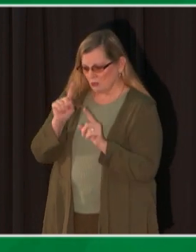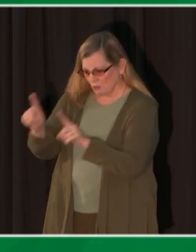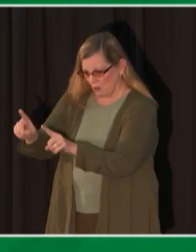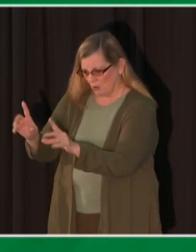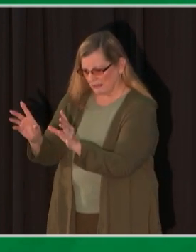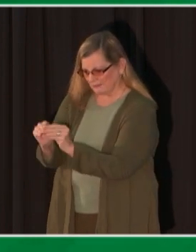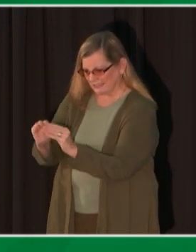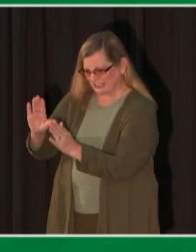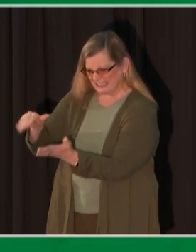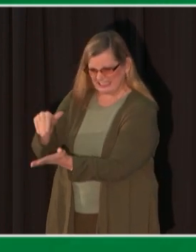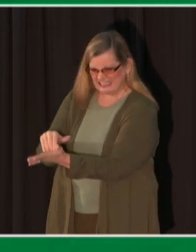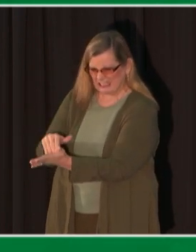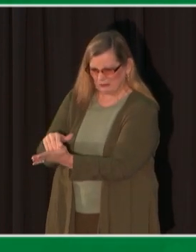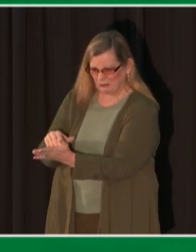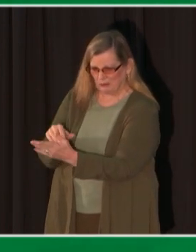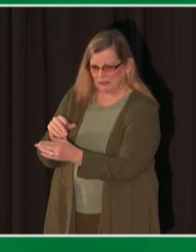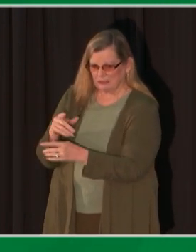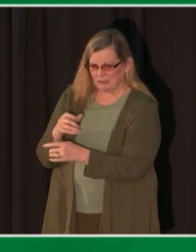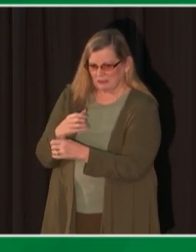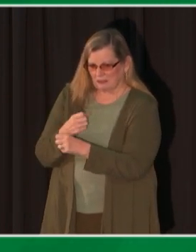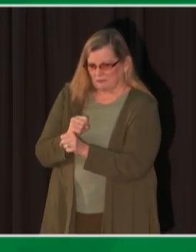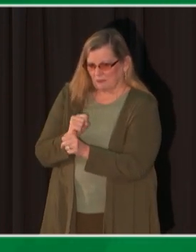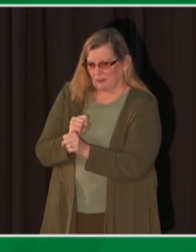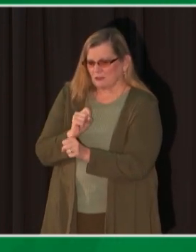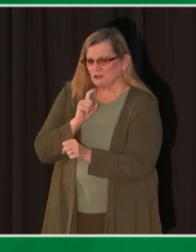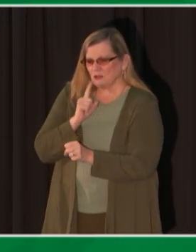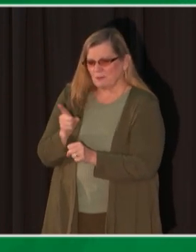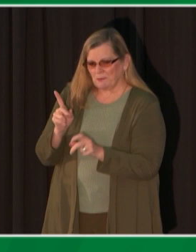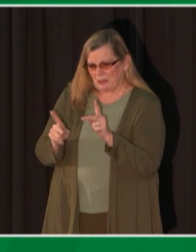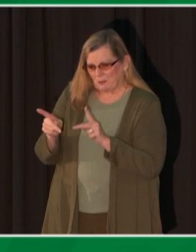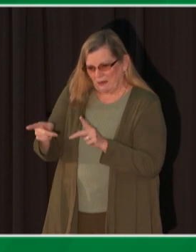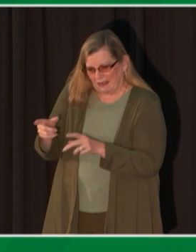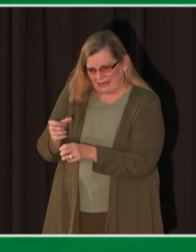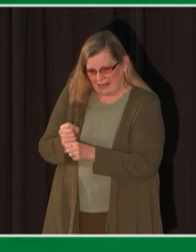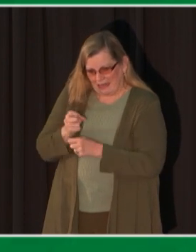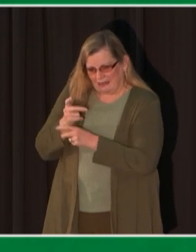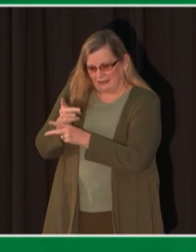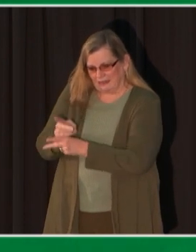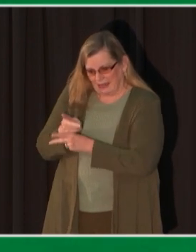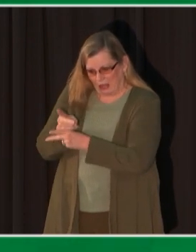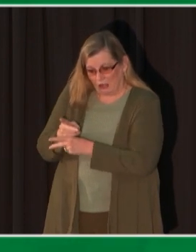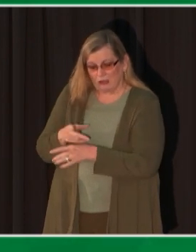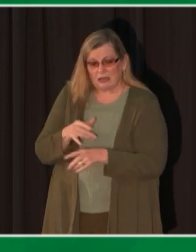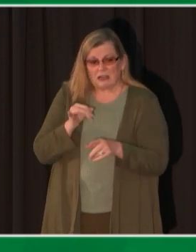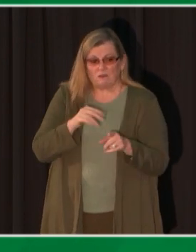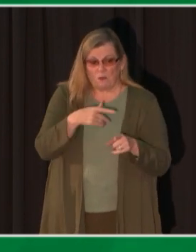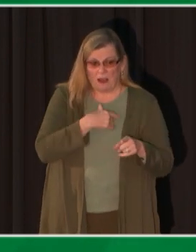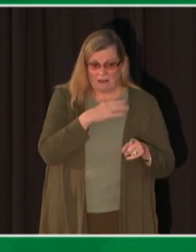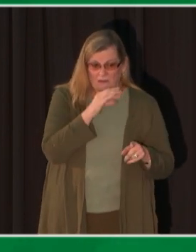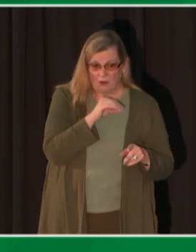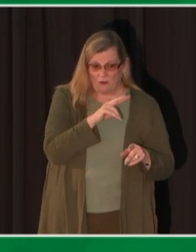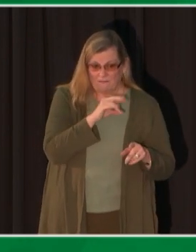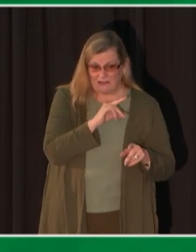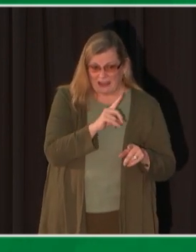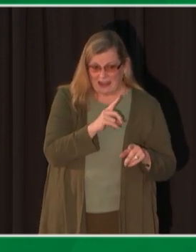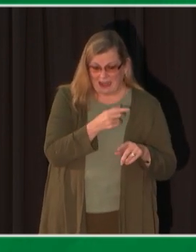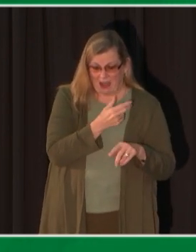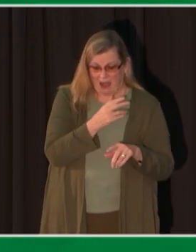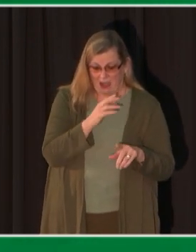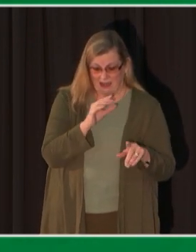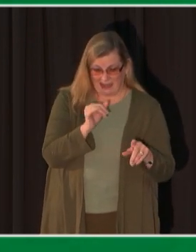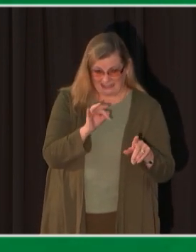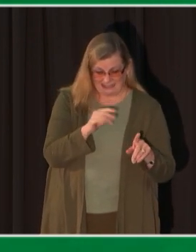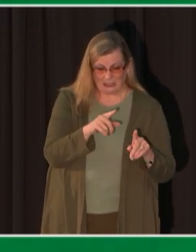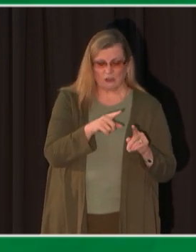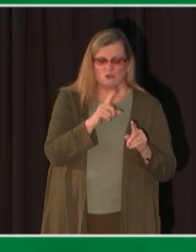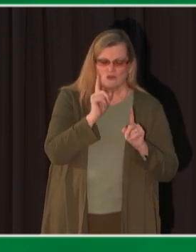any patient to receive care is at the hospital. And that's why we're making sacrifices to flatten the curve, and that's why we need